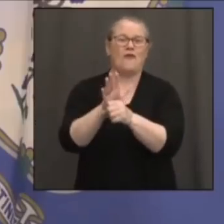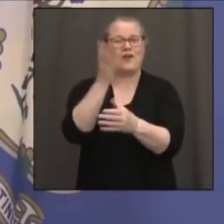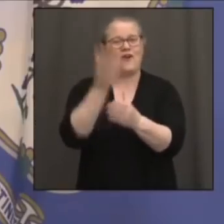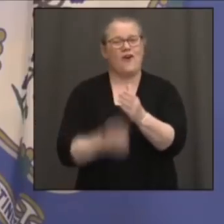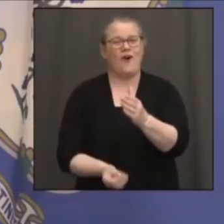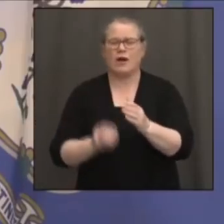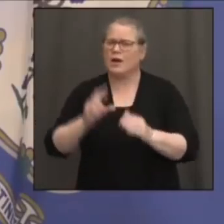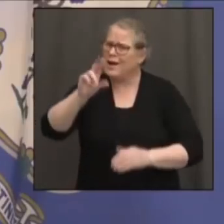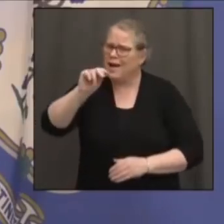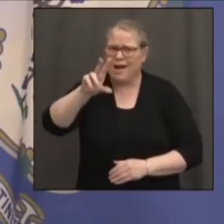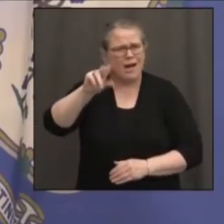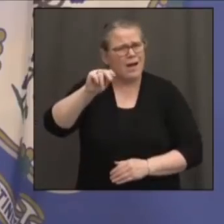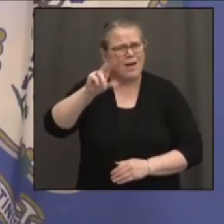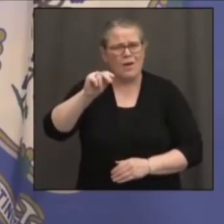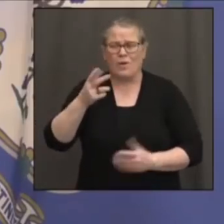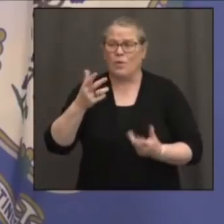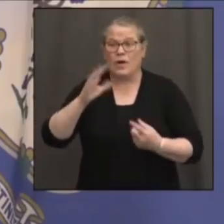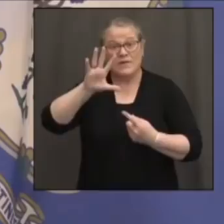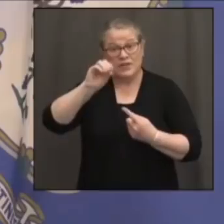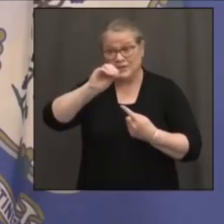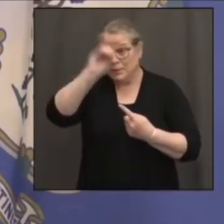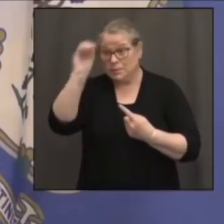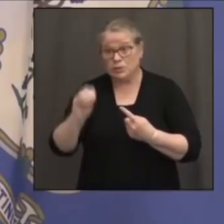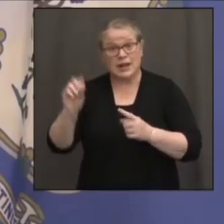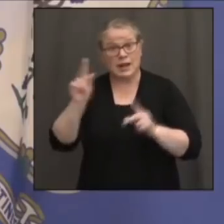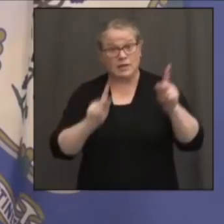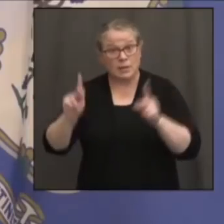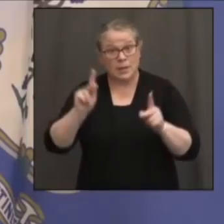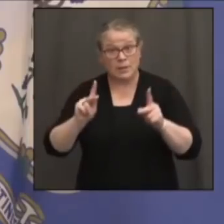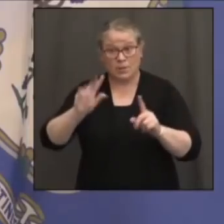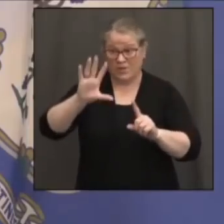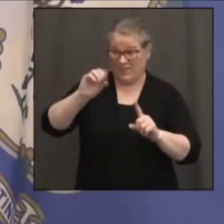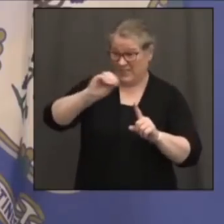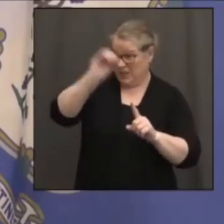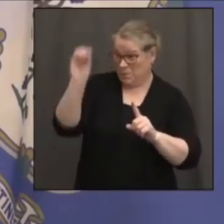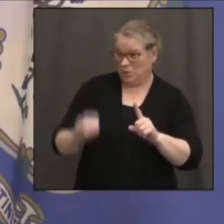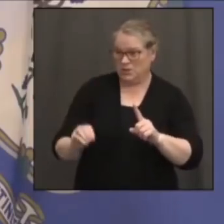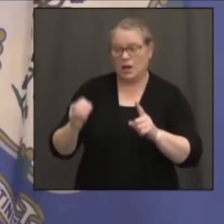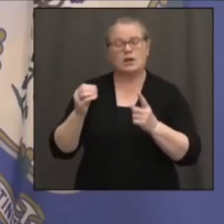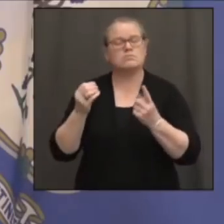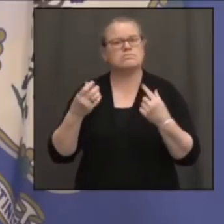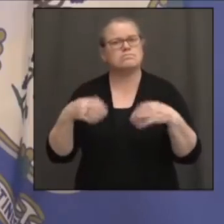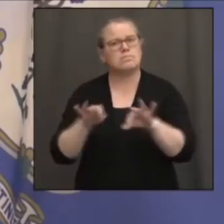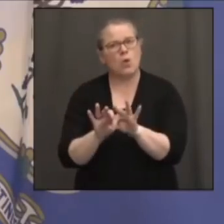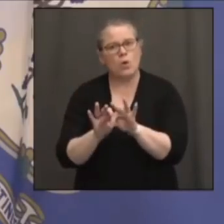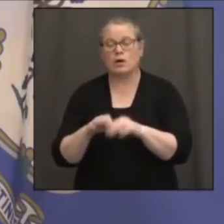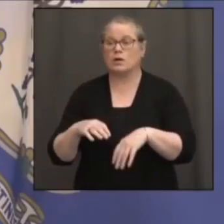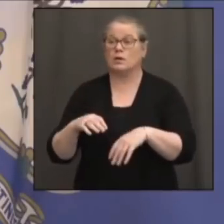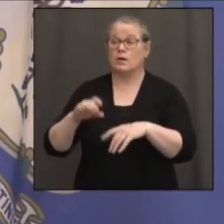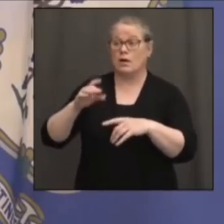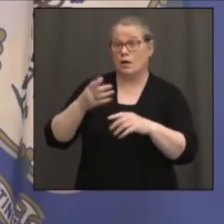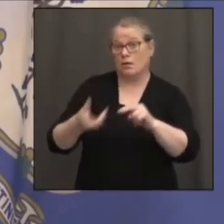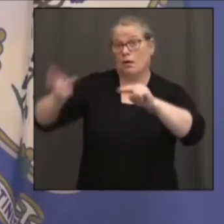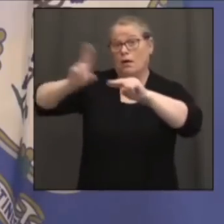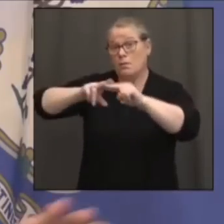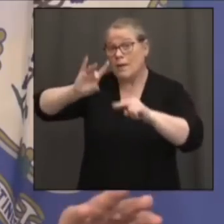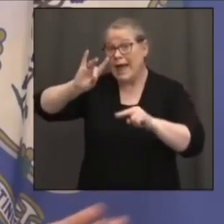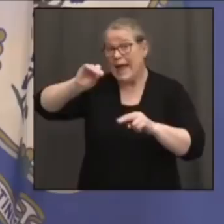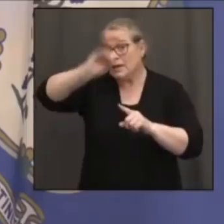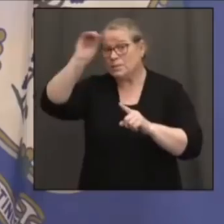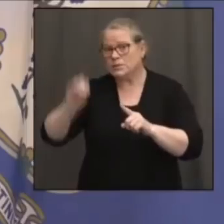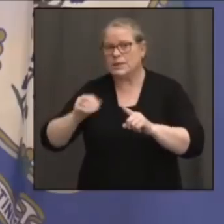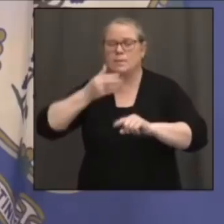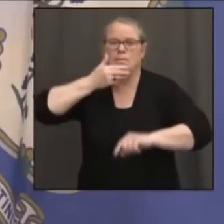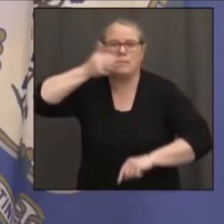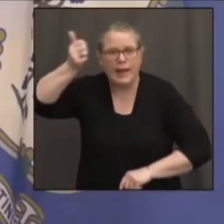an enormous difference, Emily. 80% makes an even bigger difference going forward. Then we have to worry